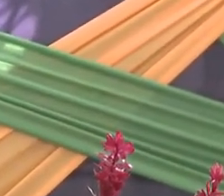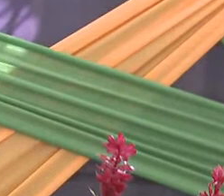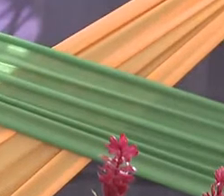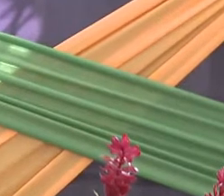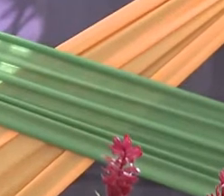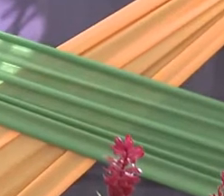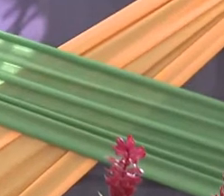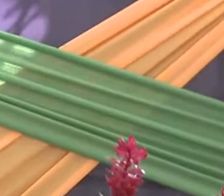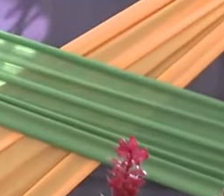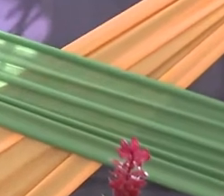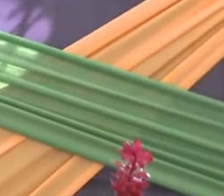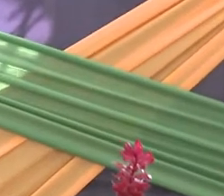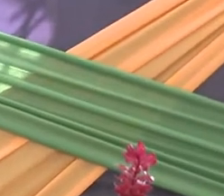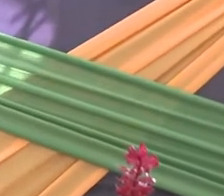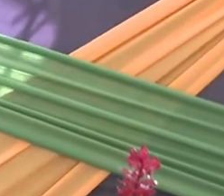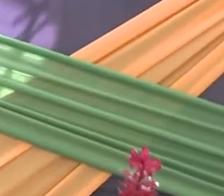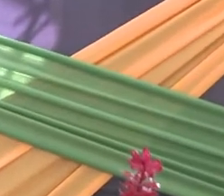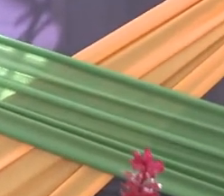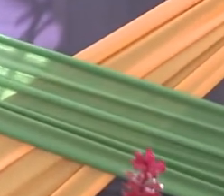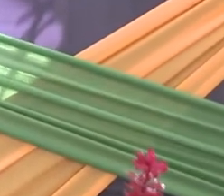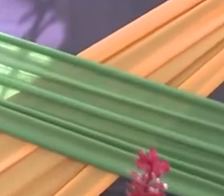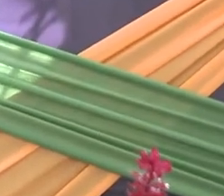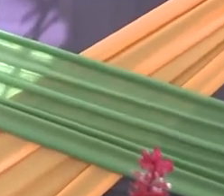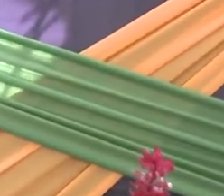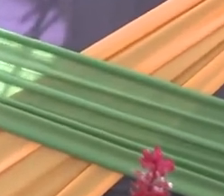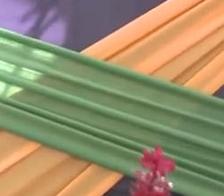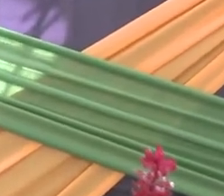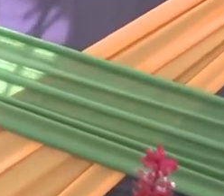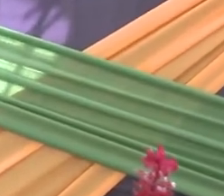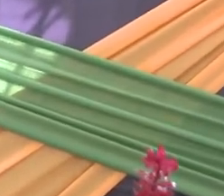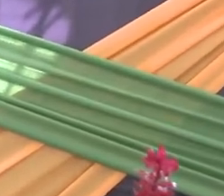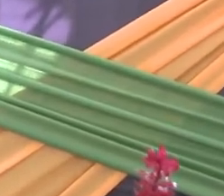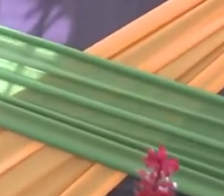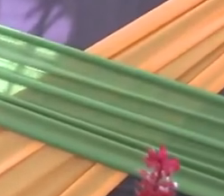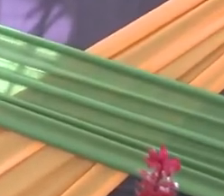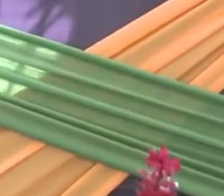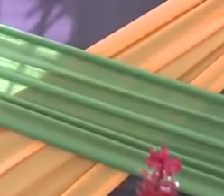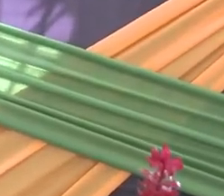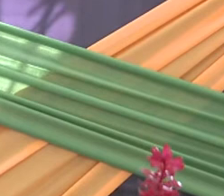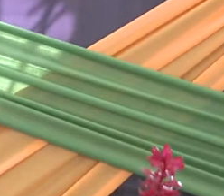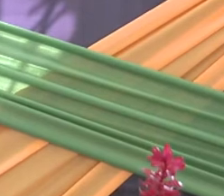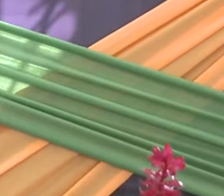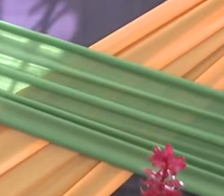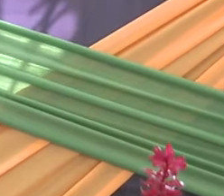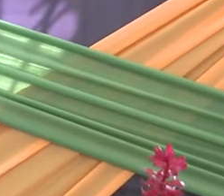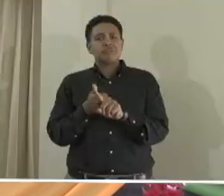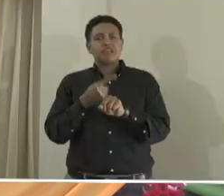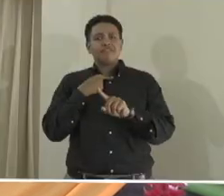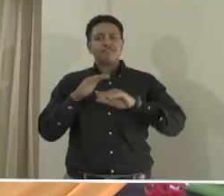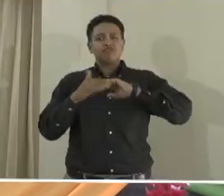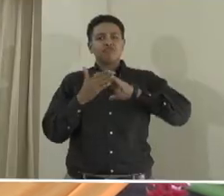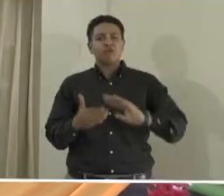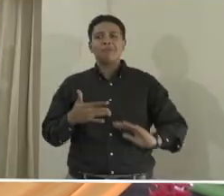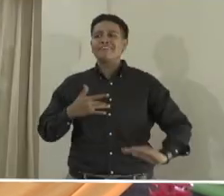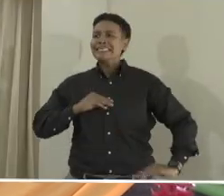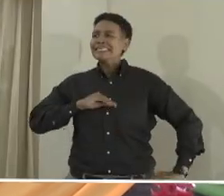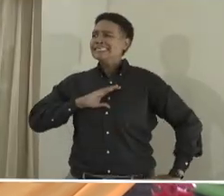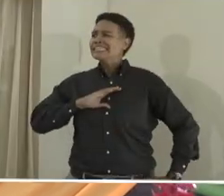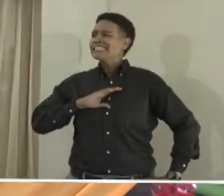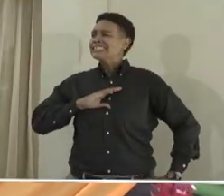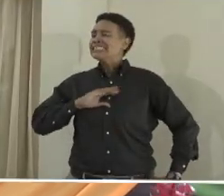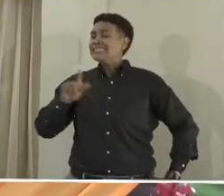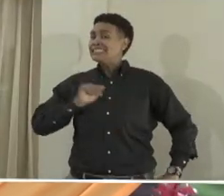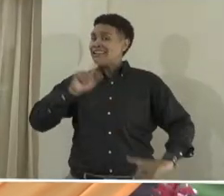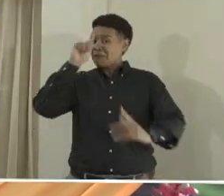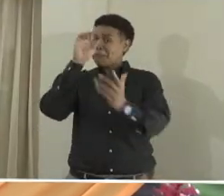Minister Grange, I must say that I am extremely proud to be a Jamaican. And I